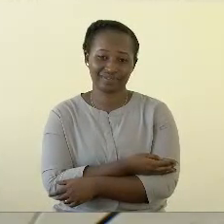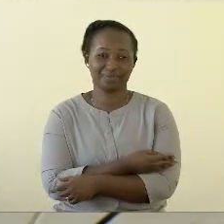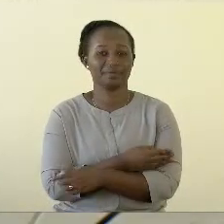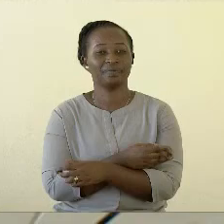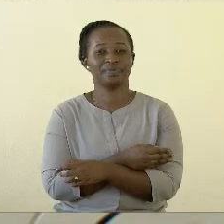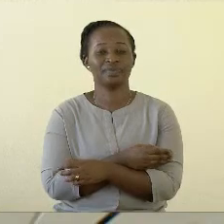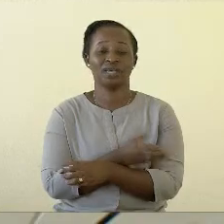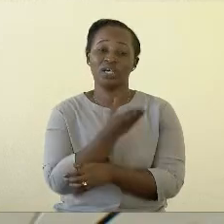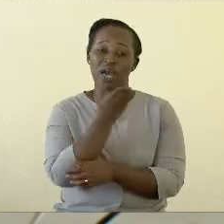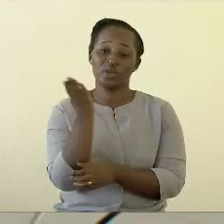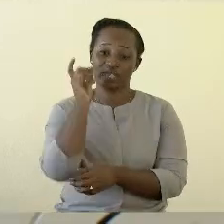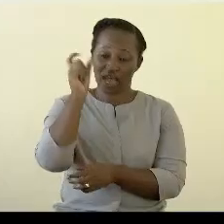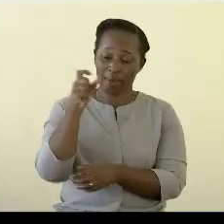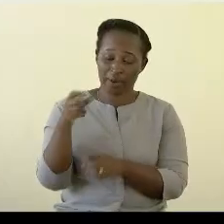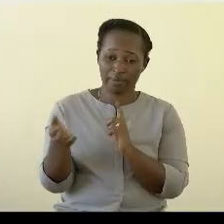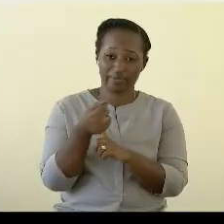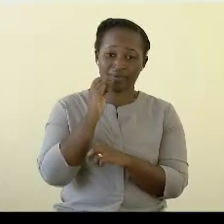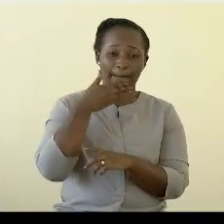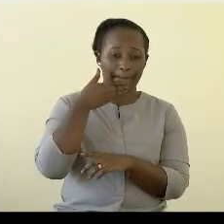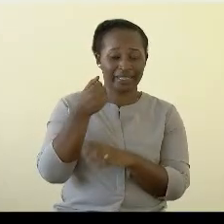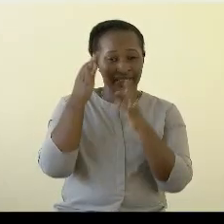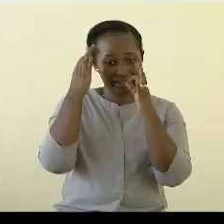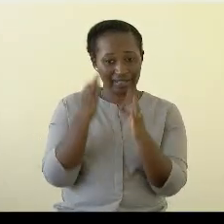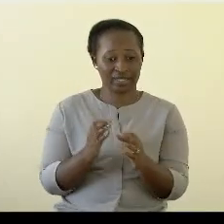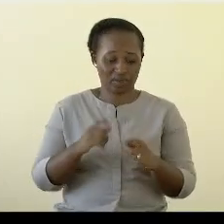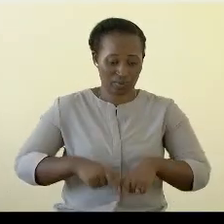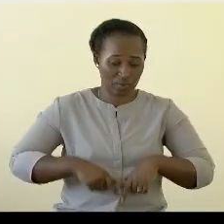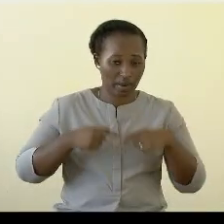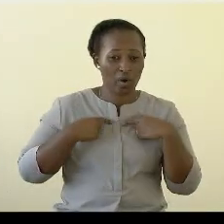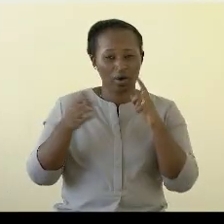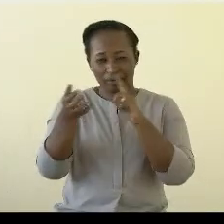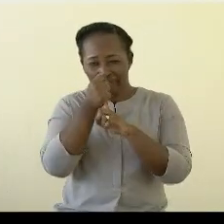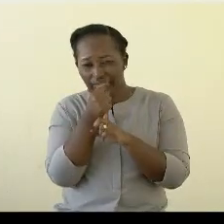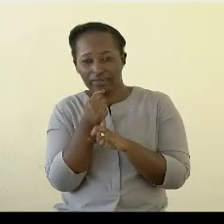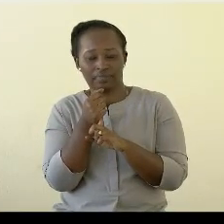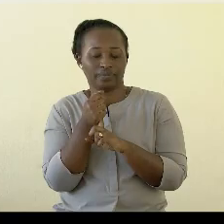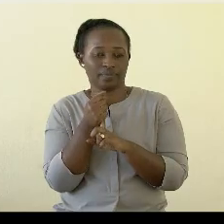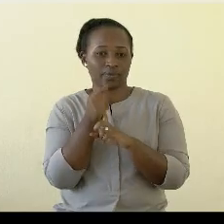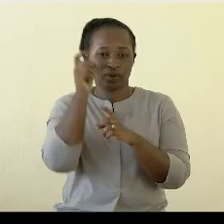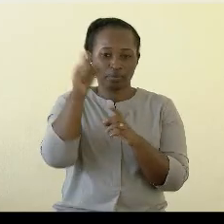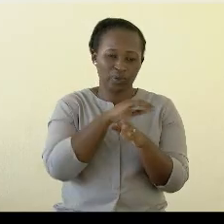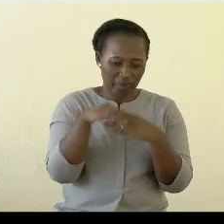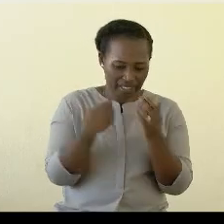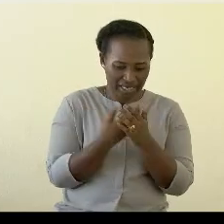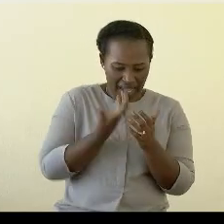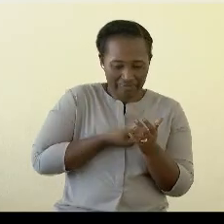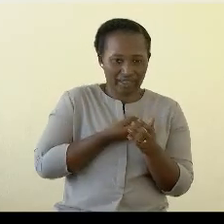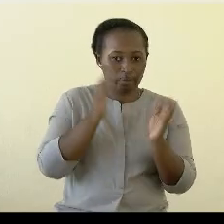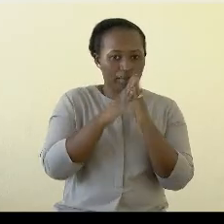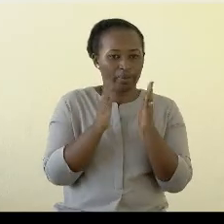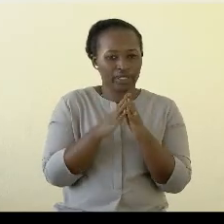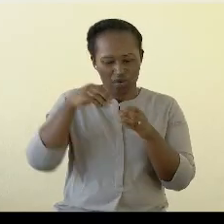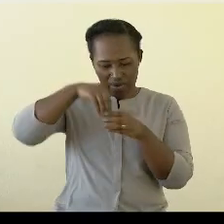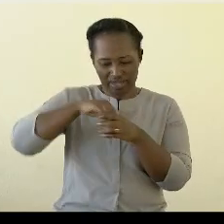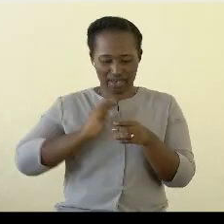So, those that have got better features to run around and find a way out, not everybody survives in town. So within